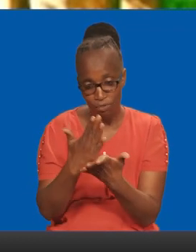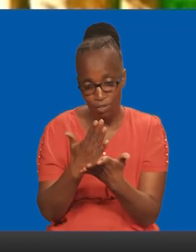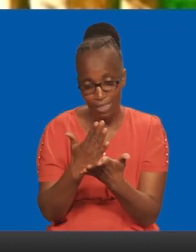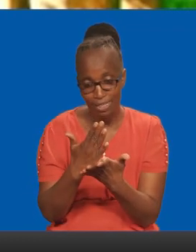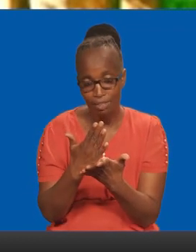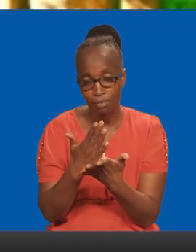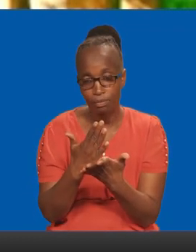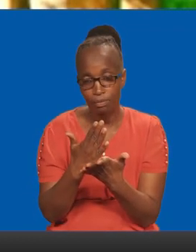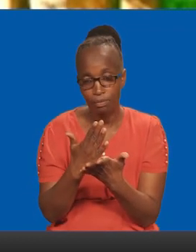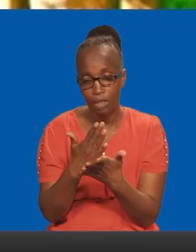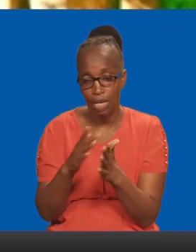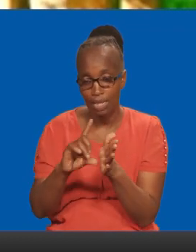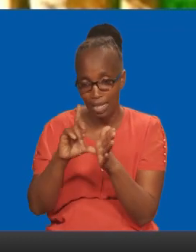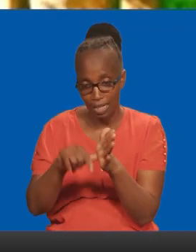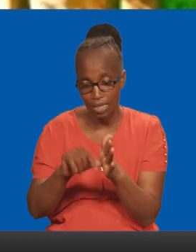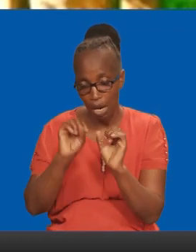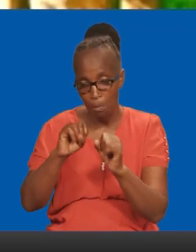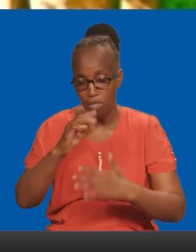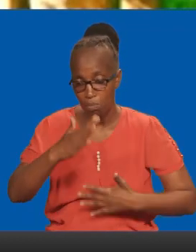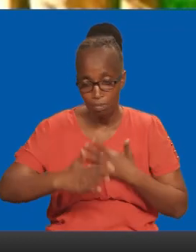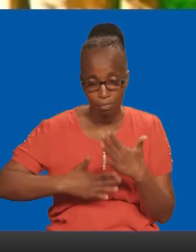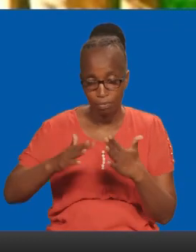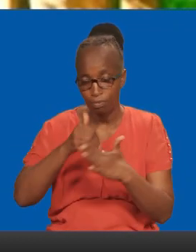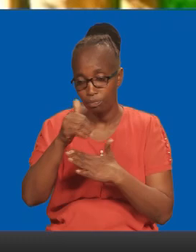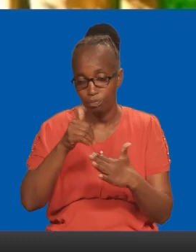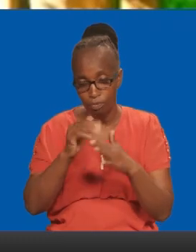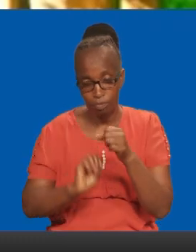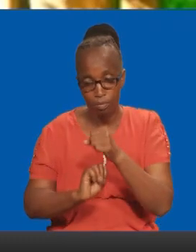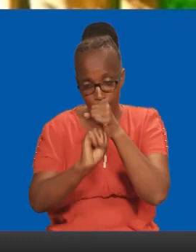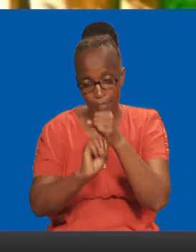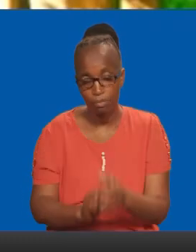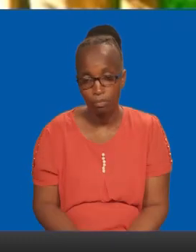just stating facts. And the community appreciates that, the way we appreciate their blessings and support for us.